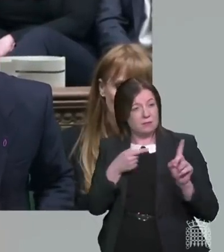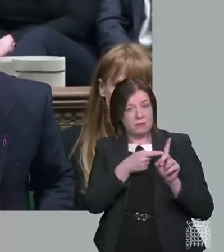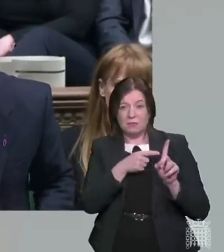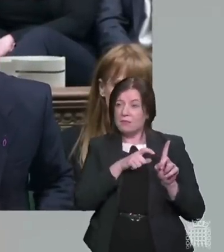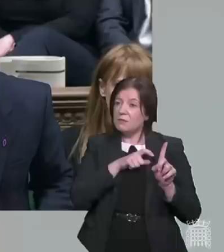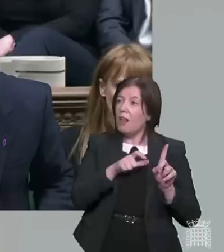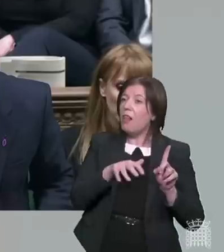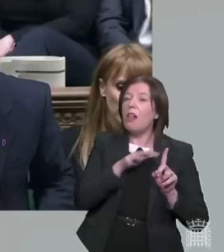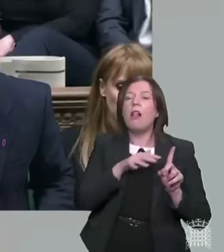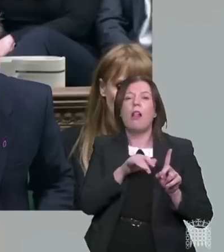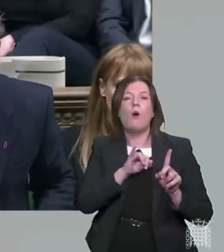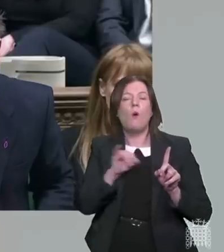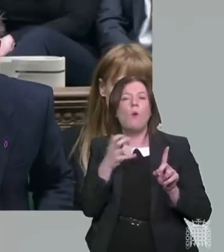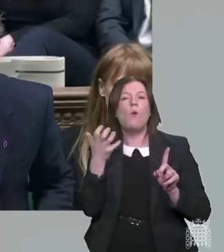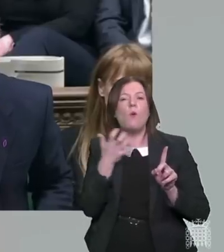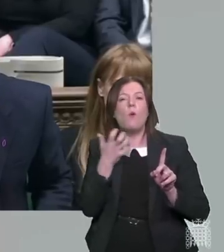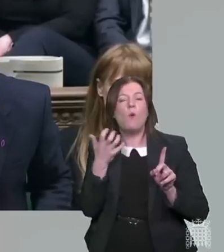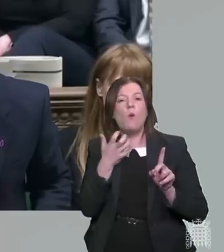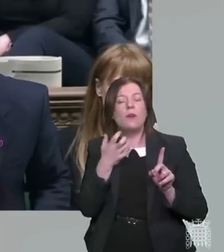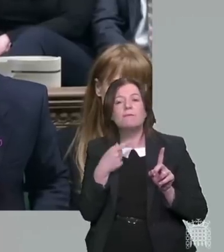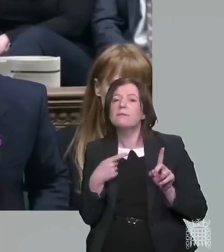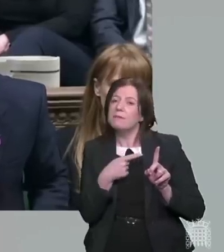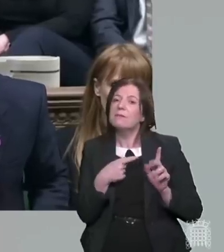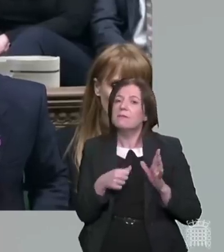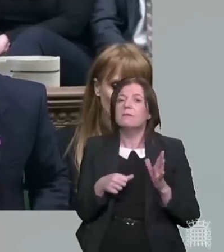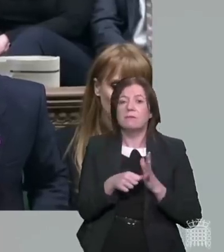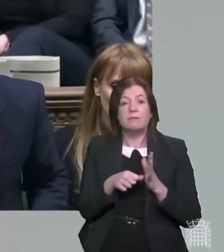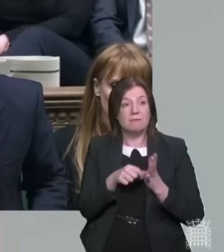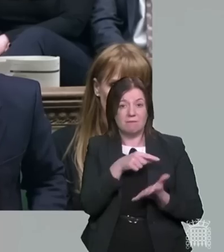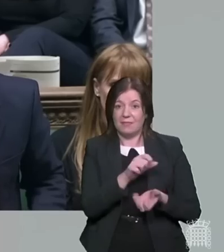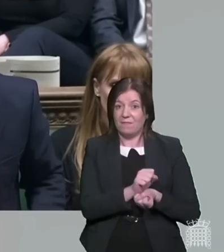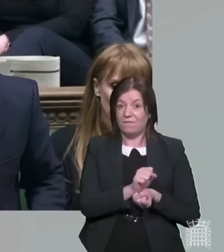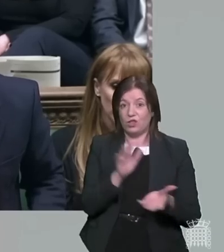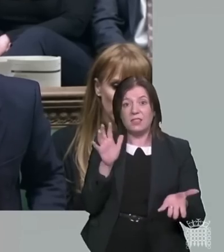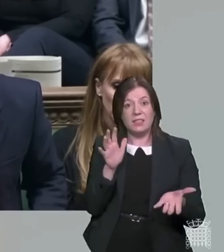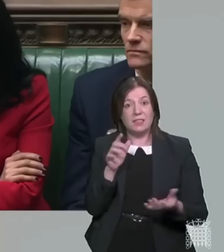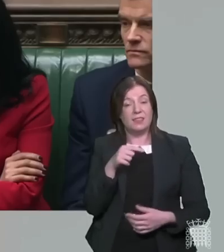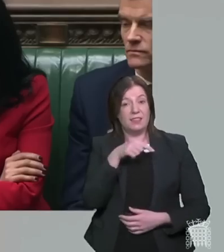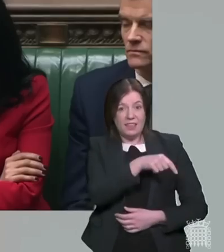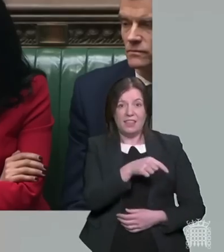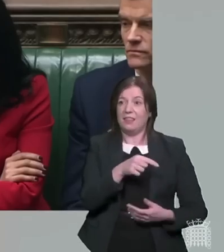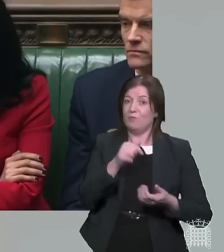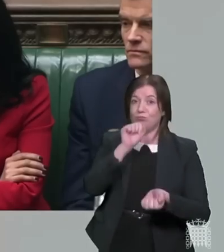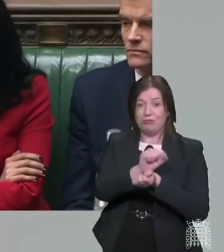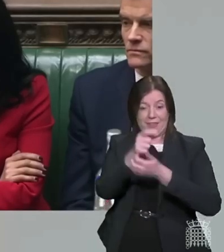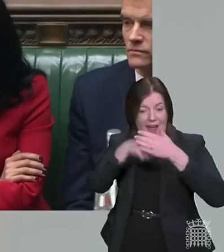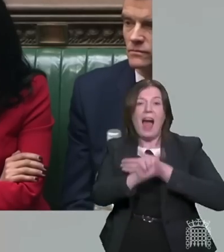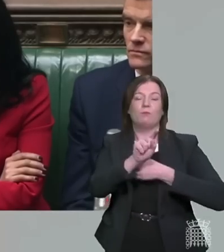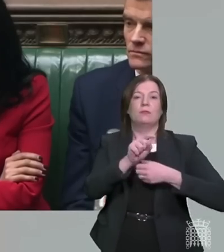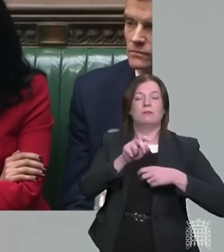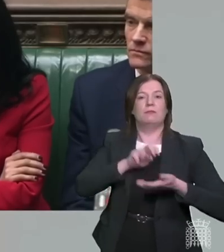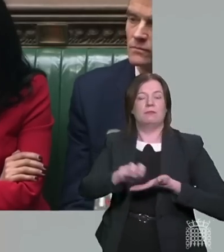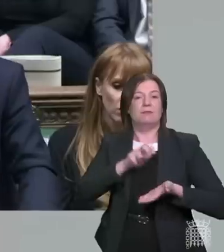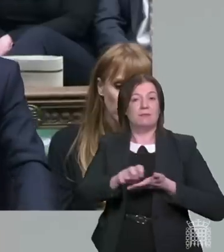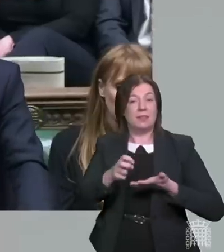No. But that's precisely the problem. He was free to walk the same streets. Yeah. The